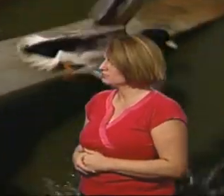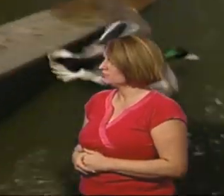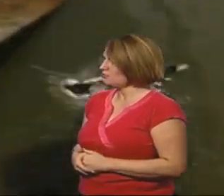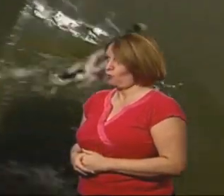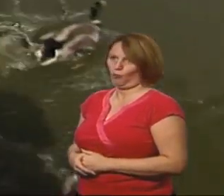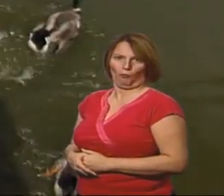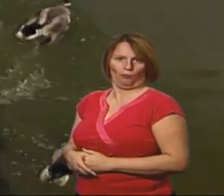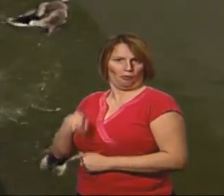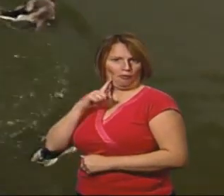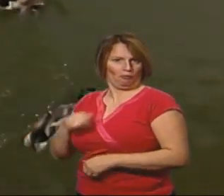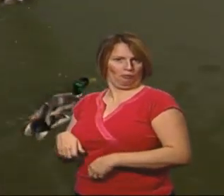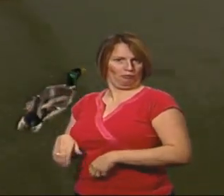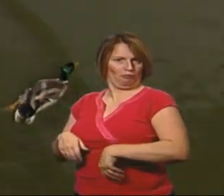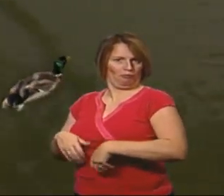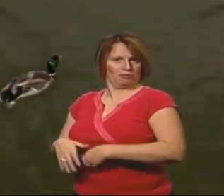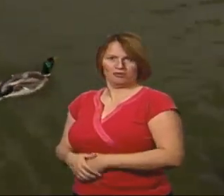Hey.